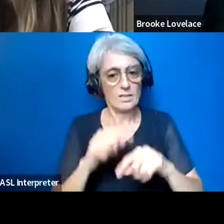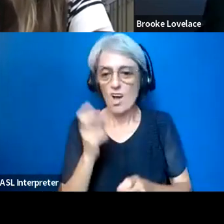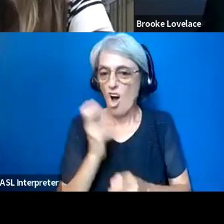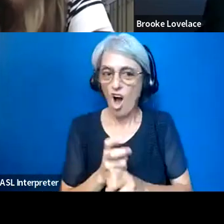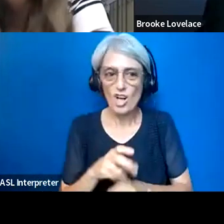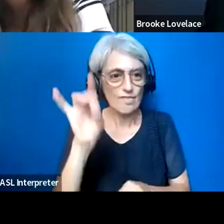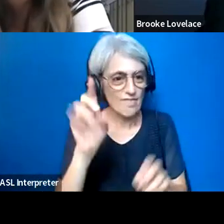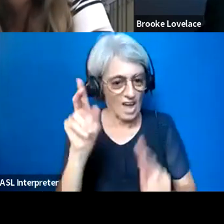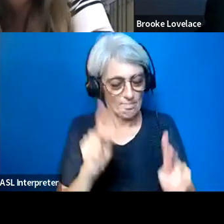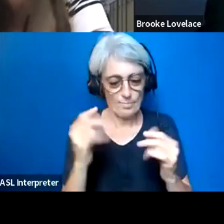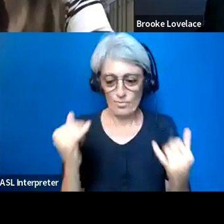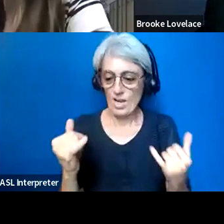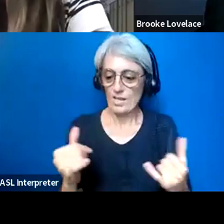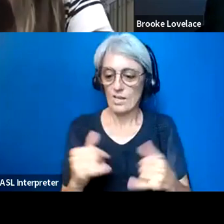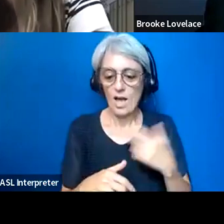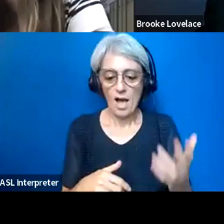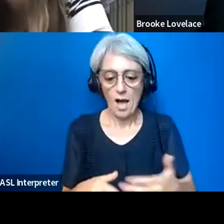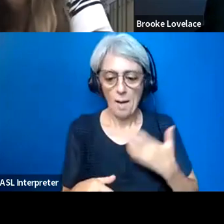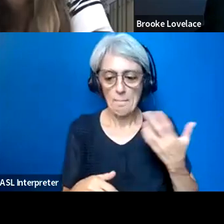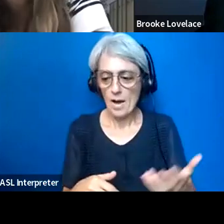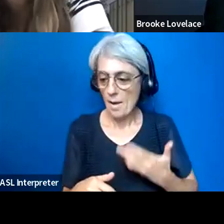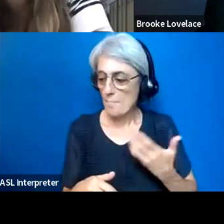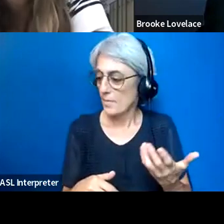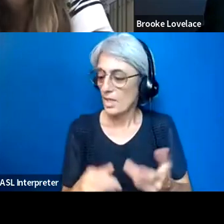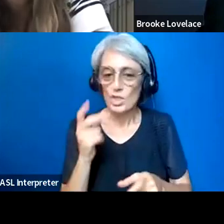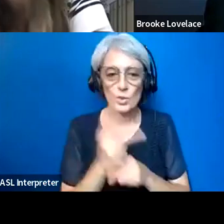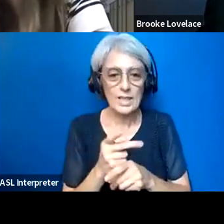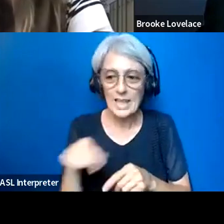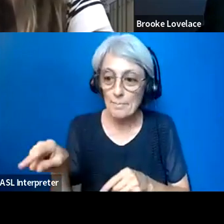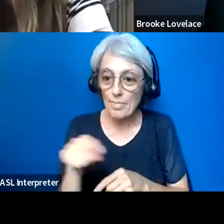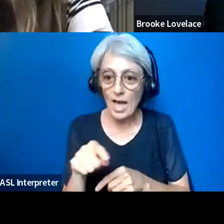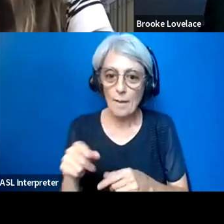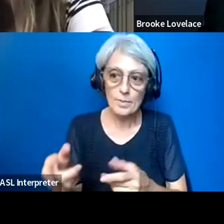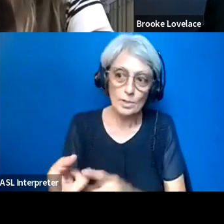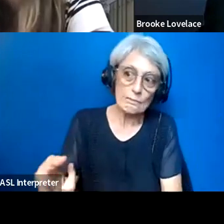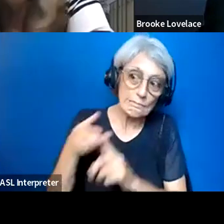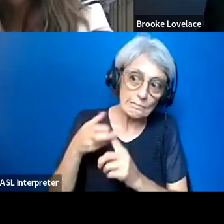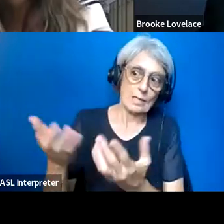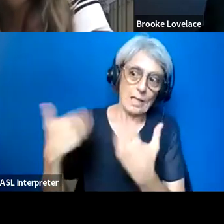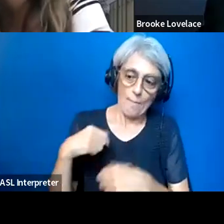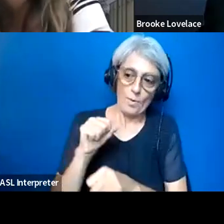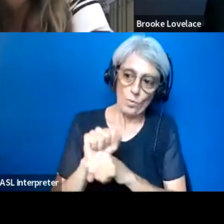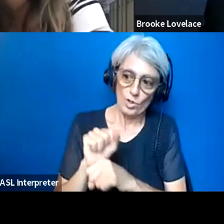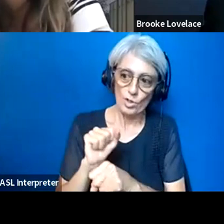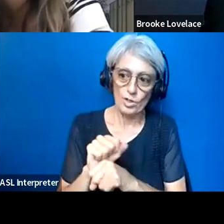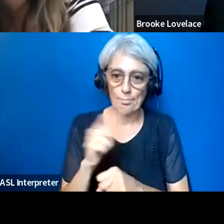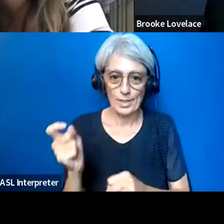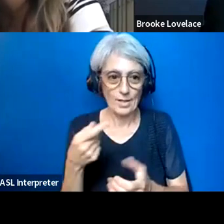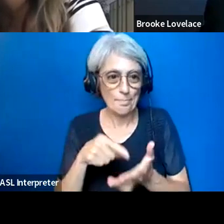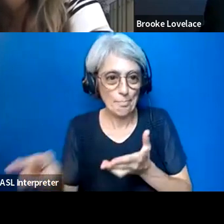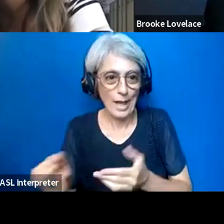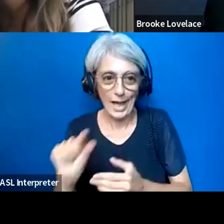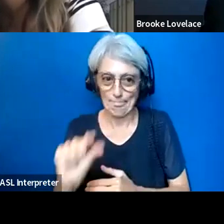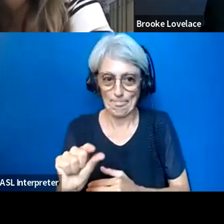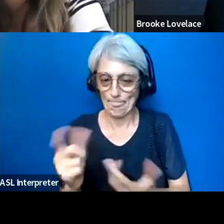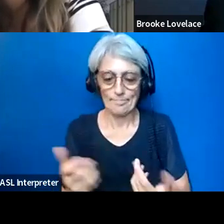people, to keep them, to entice them to come work given the pay. I'm also working on